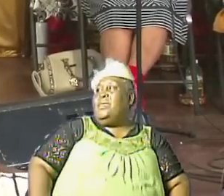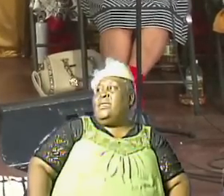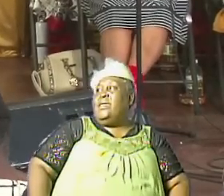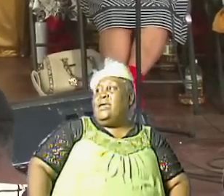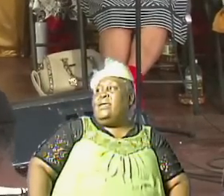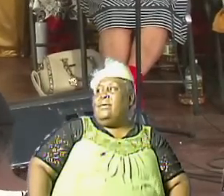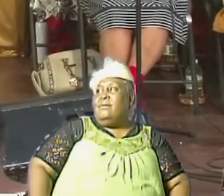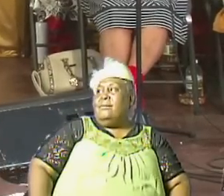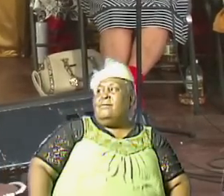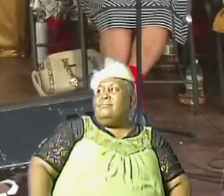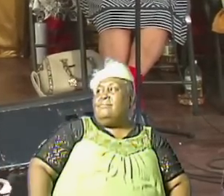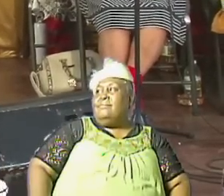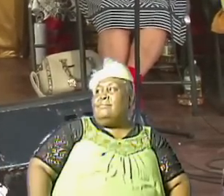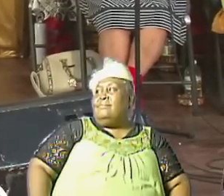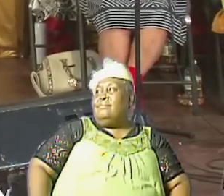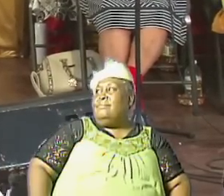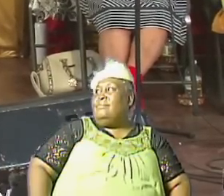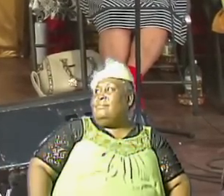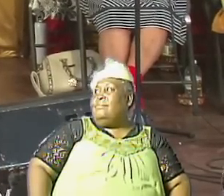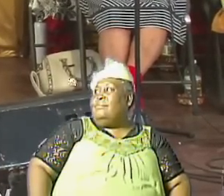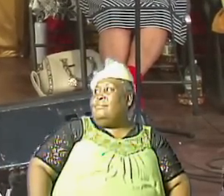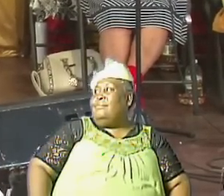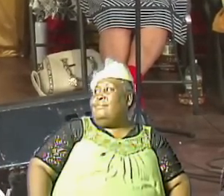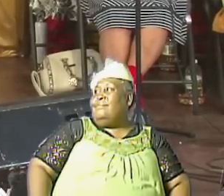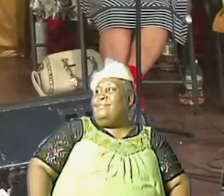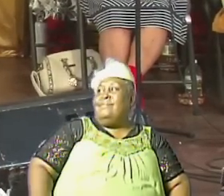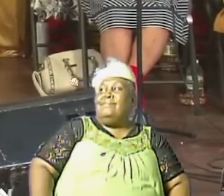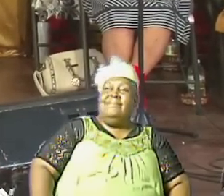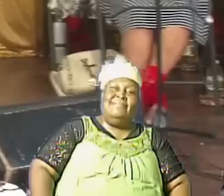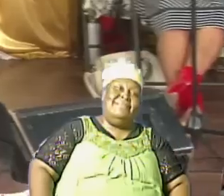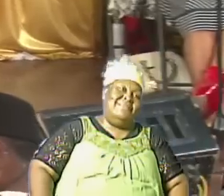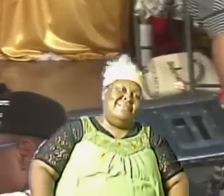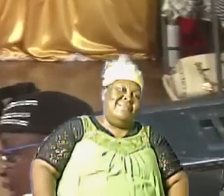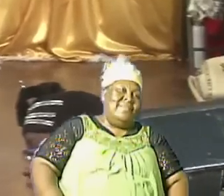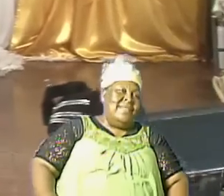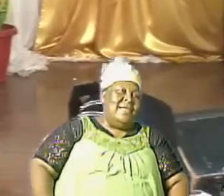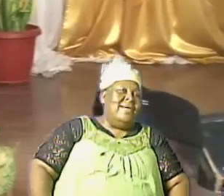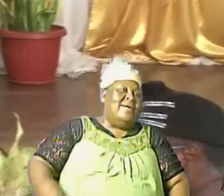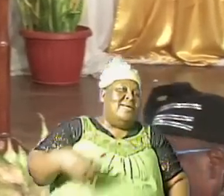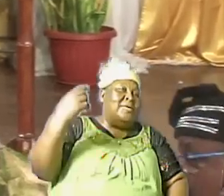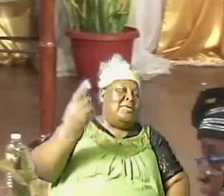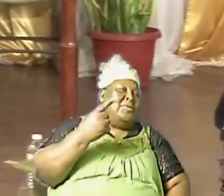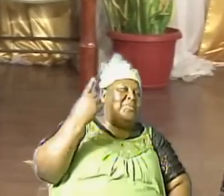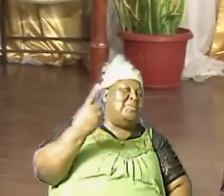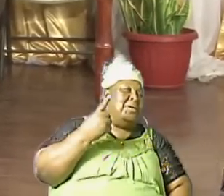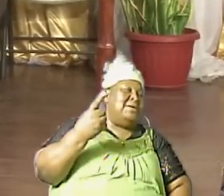Daly and his dear wife. I've been looking all over. I know she always,